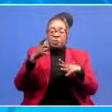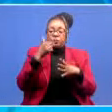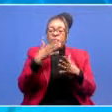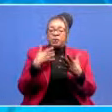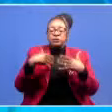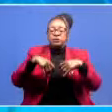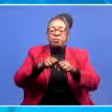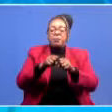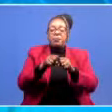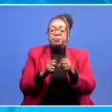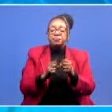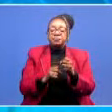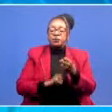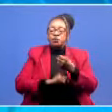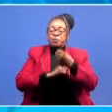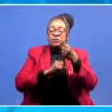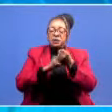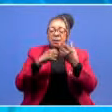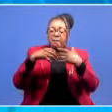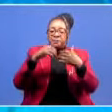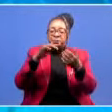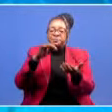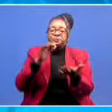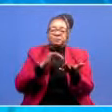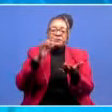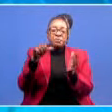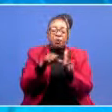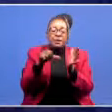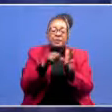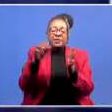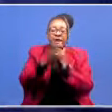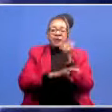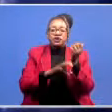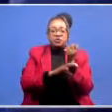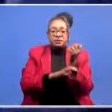sponsoring chaos in the country. Fatma Bugu has the details.